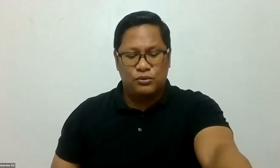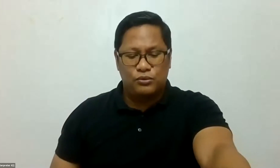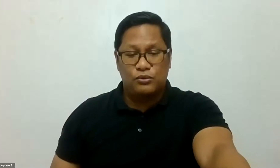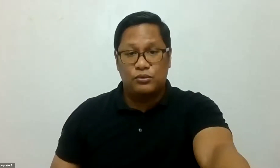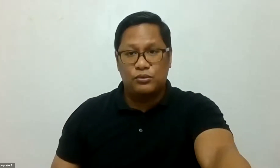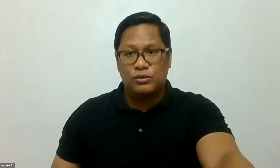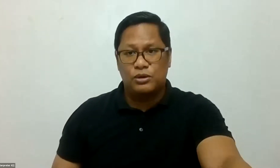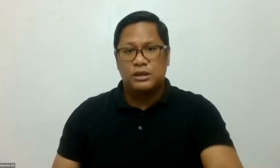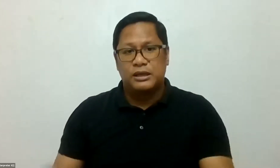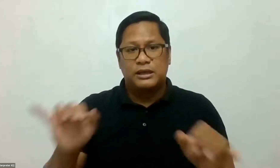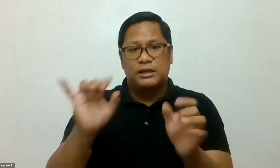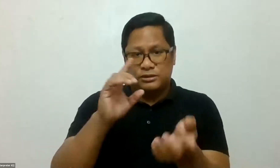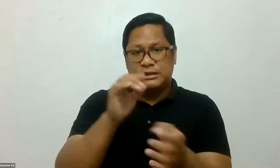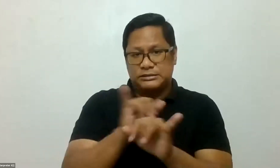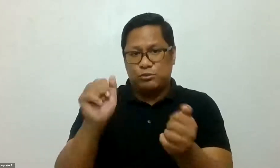Dr. Sena.